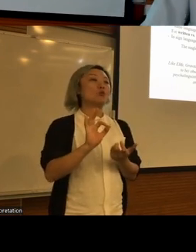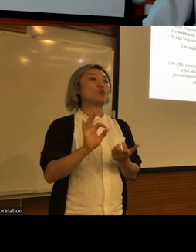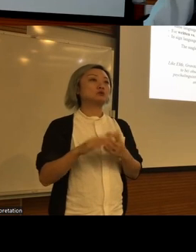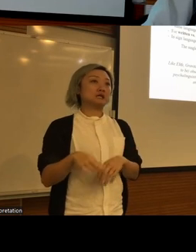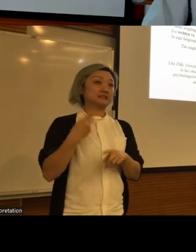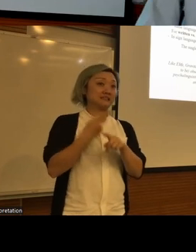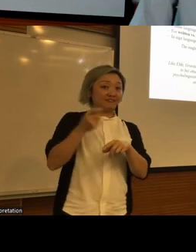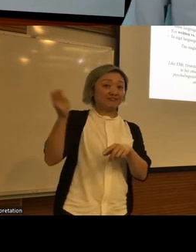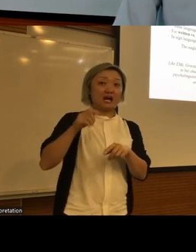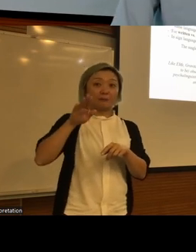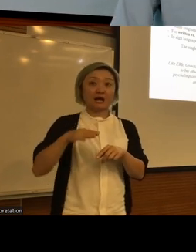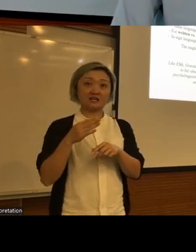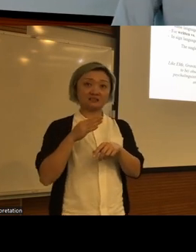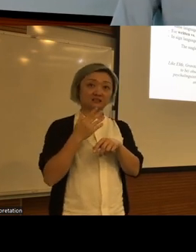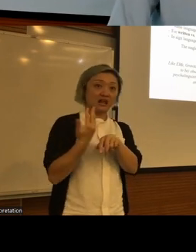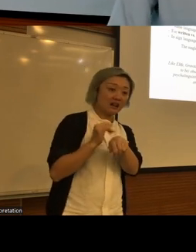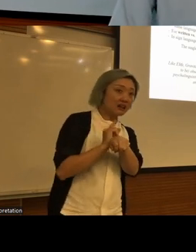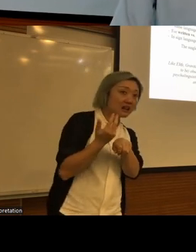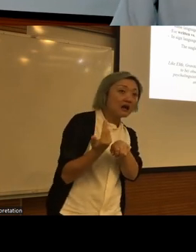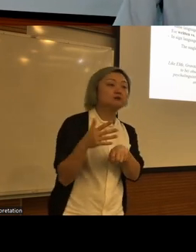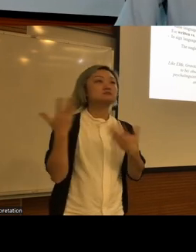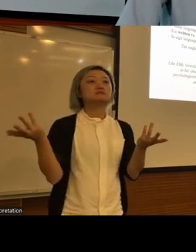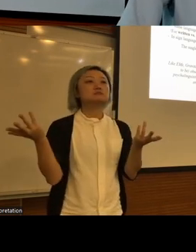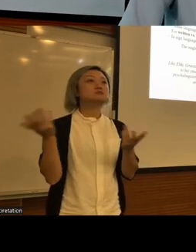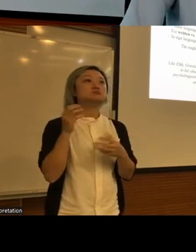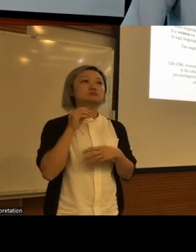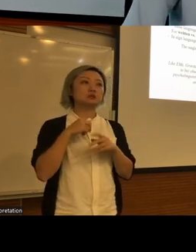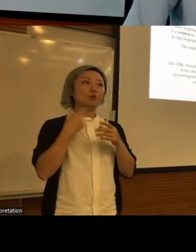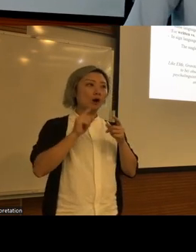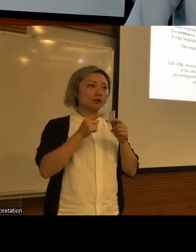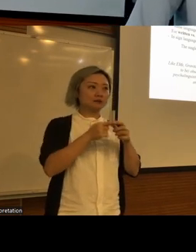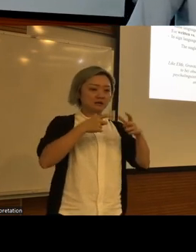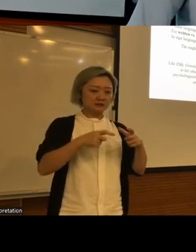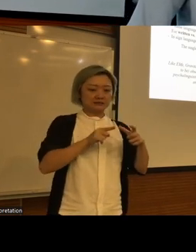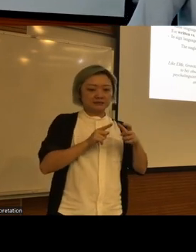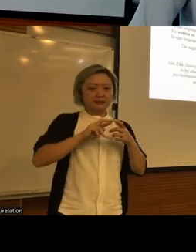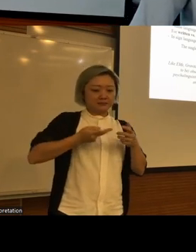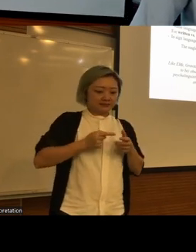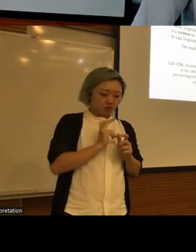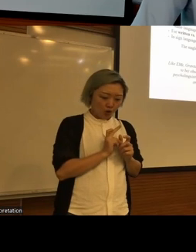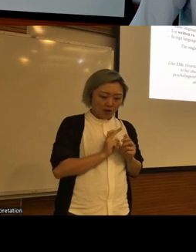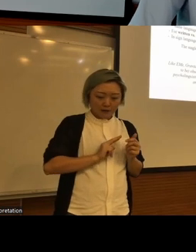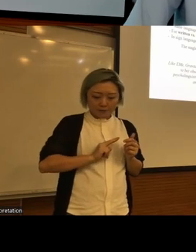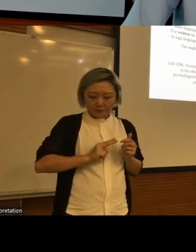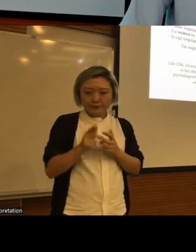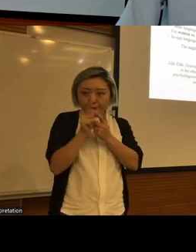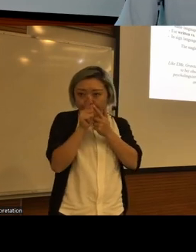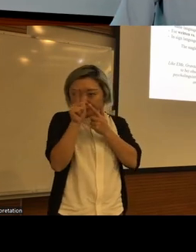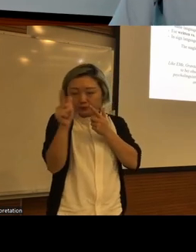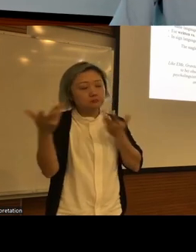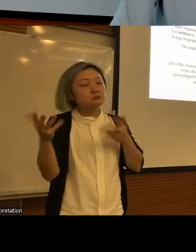not, all this movement. And I'm waiting for research, perhaps